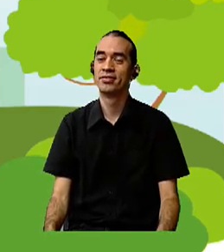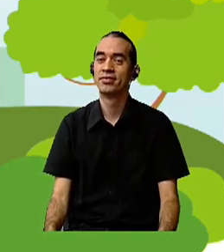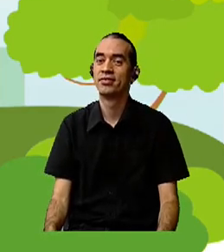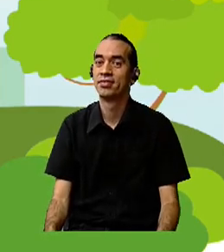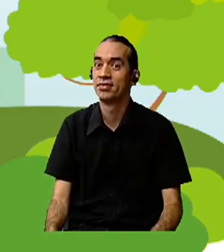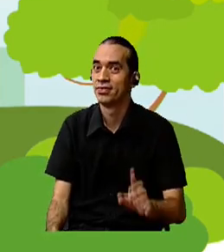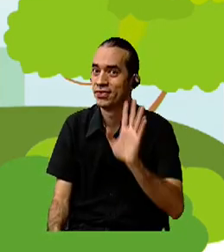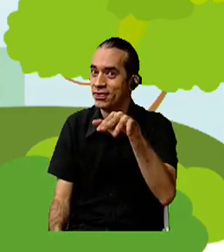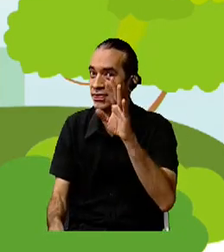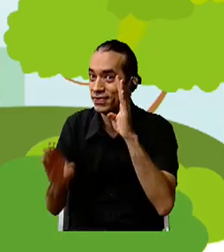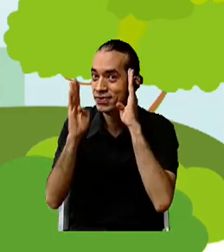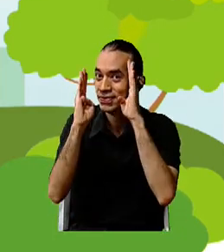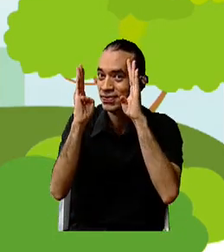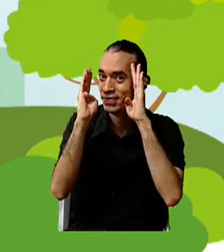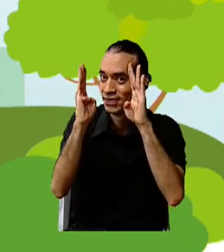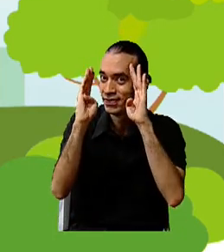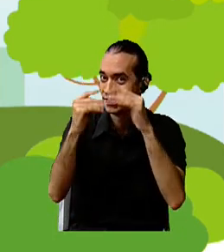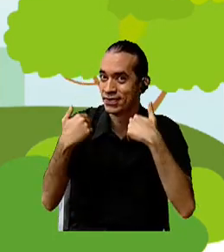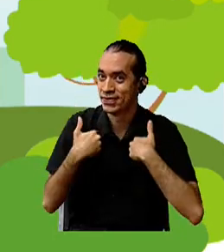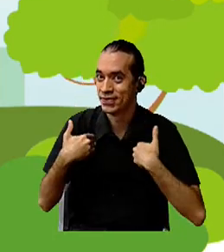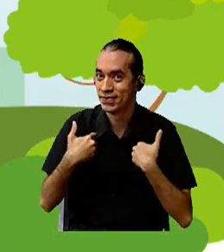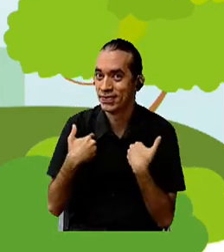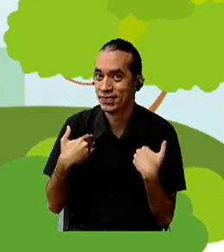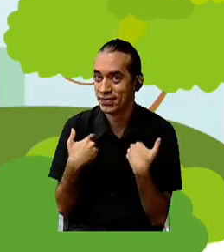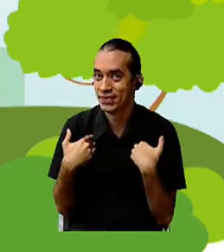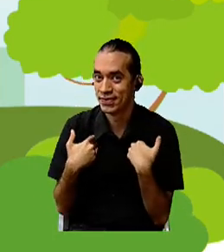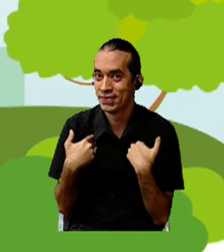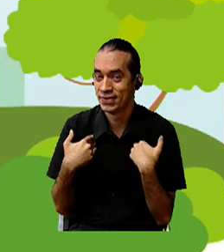Pay attention to that animal, Chuli.